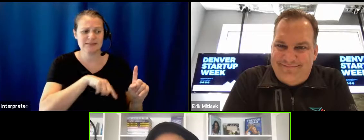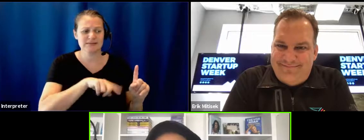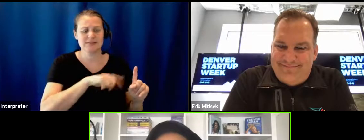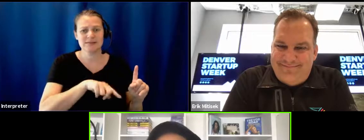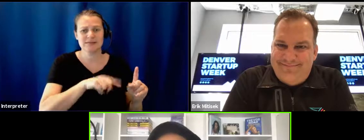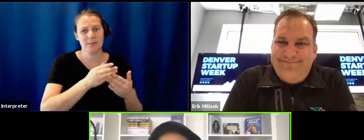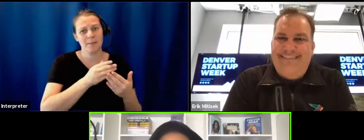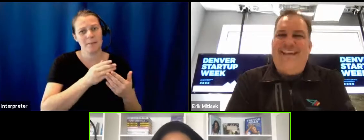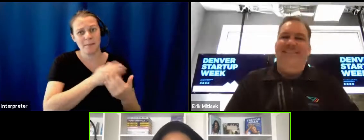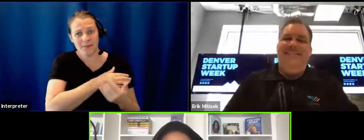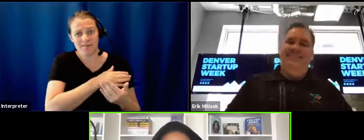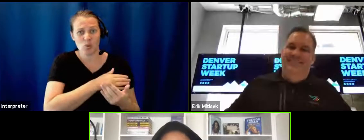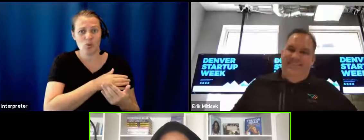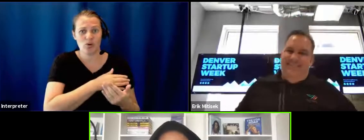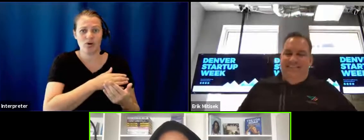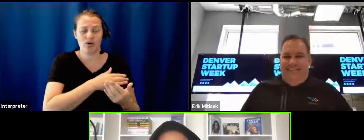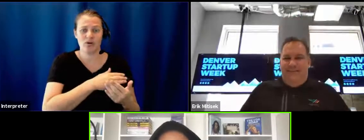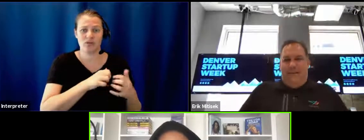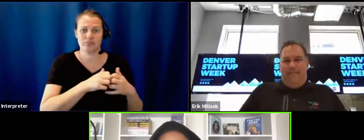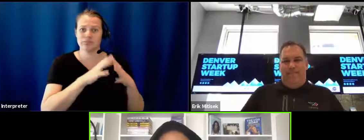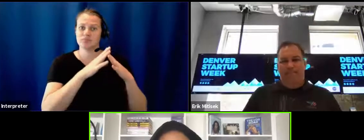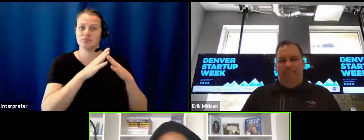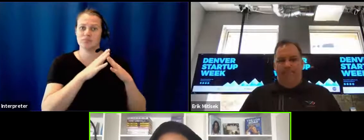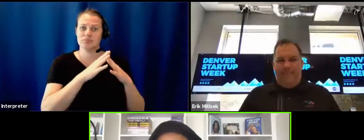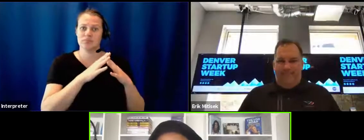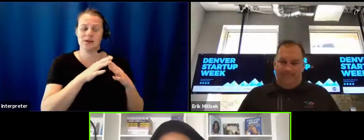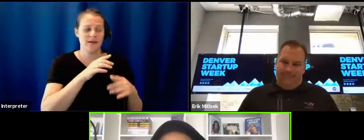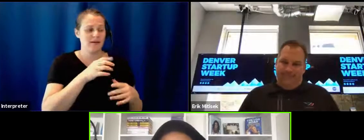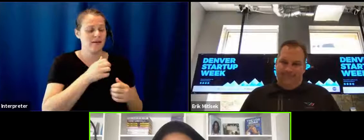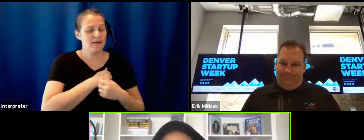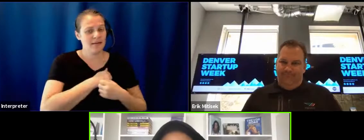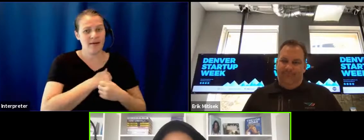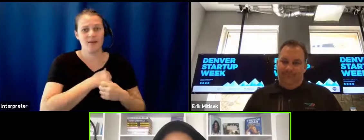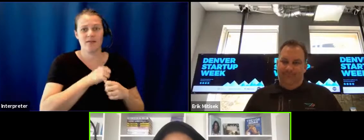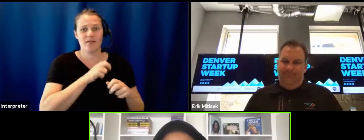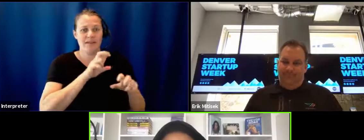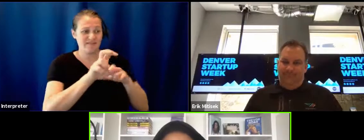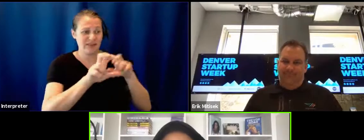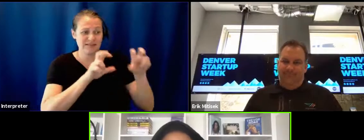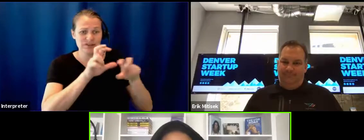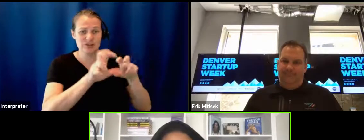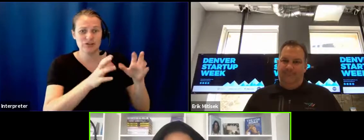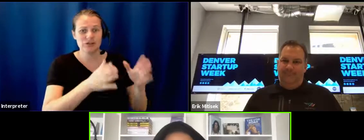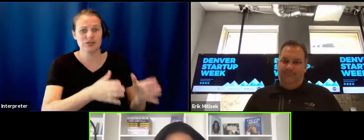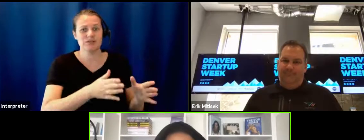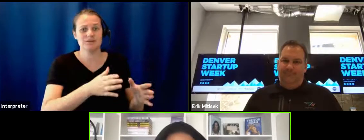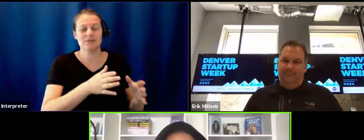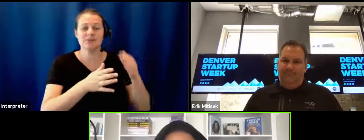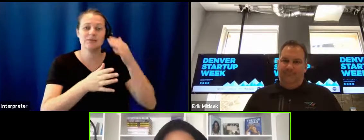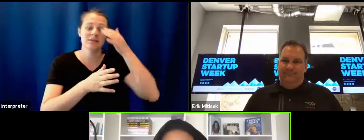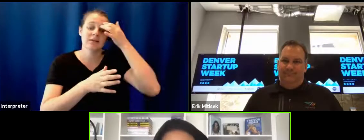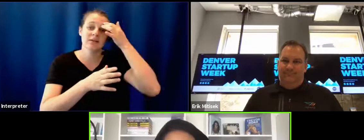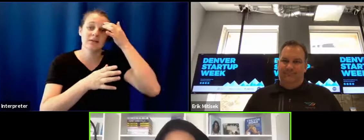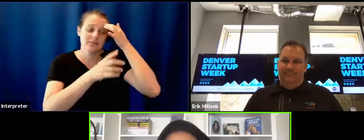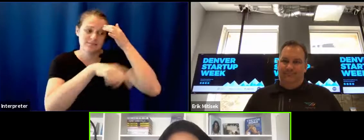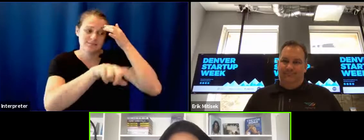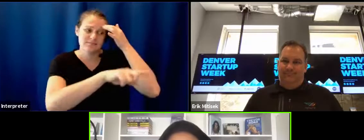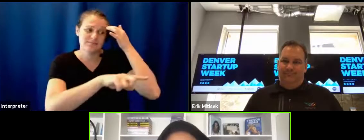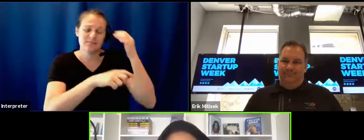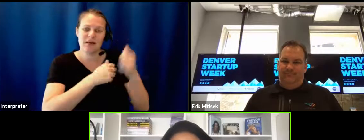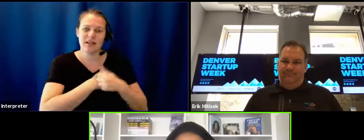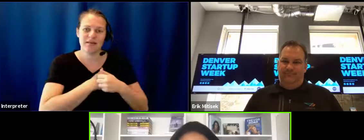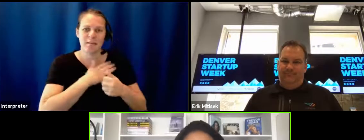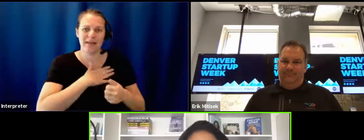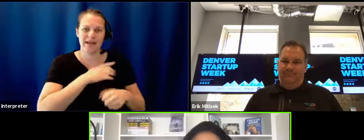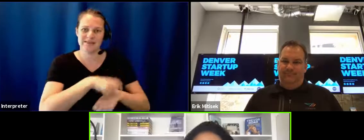had anything. Yeah. I also have a lot of people who I love investing in who didn't know me before, but you know, that's where I'm spending my time.